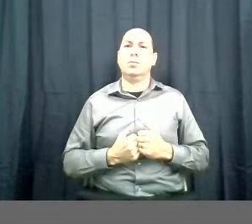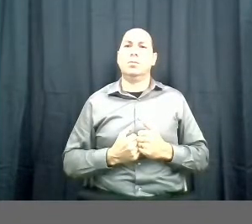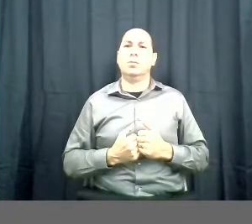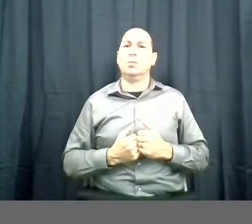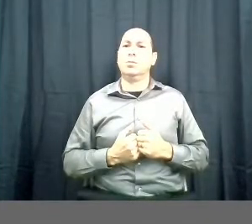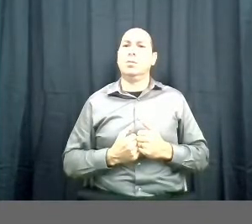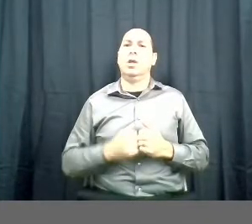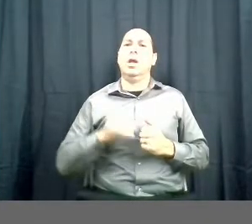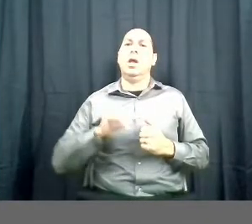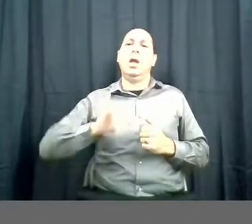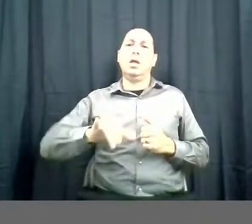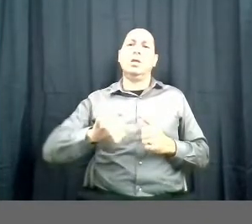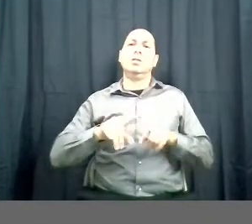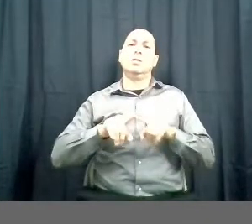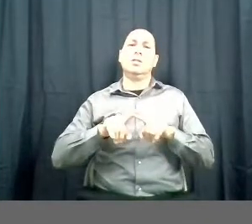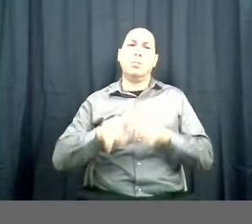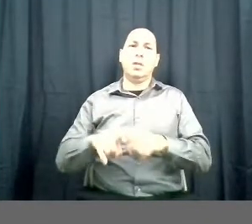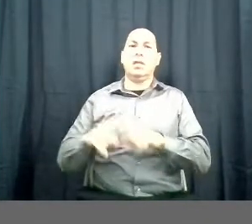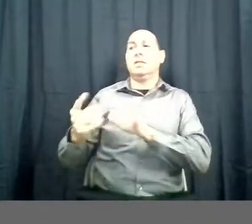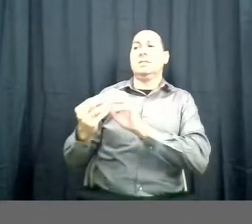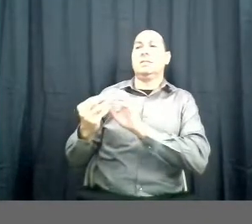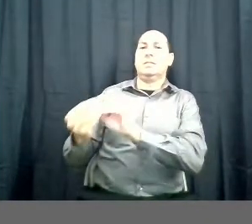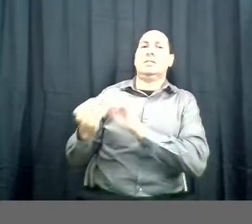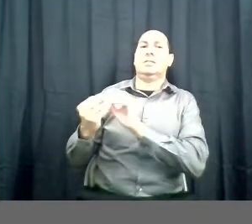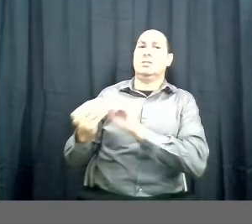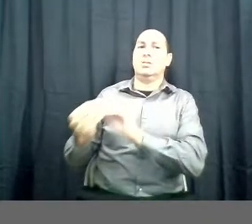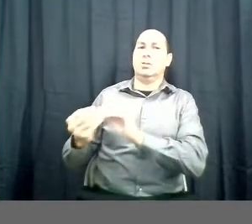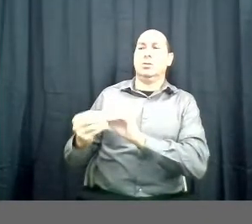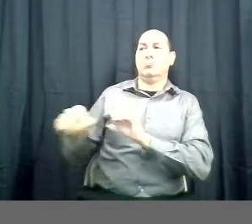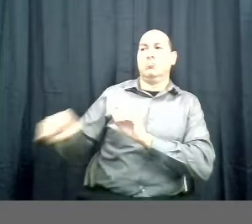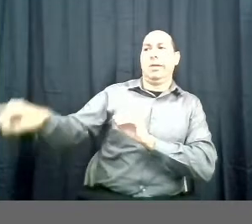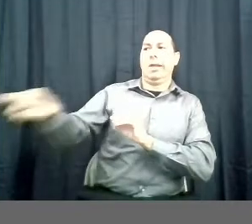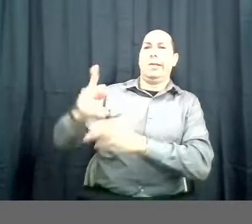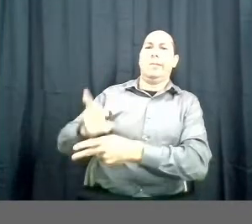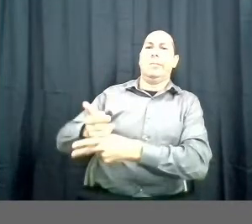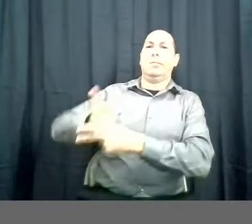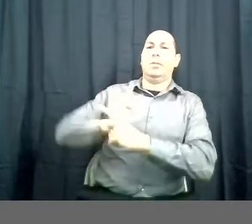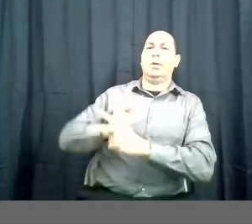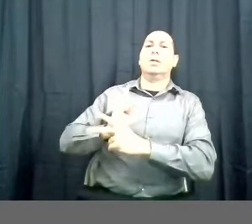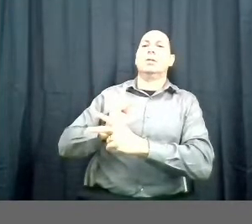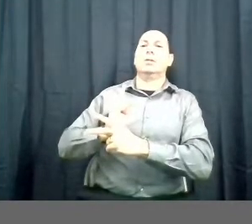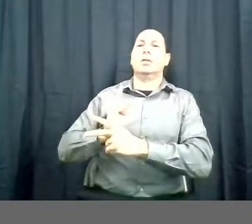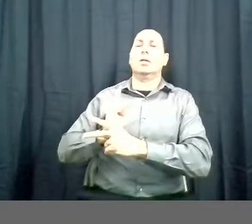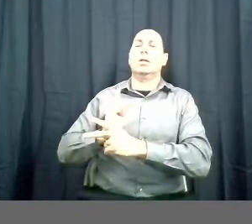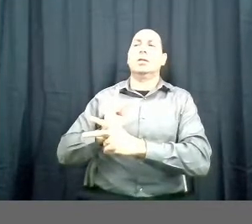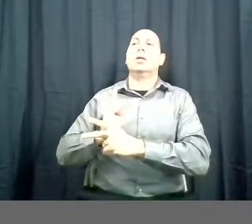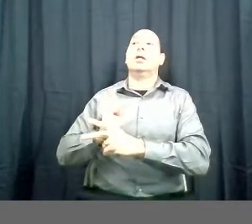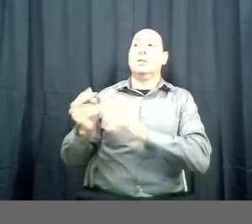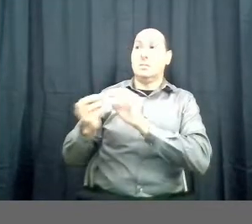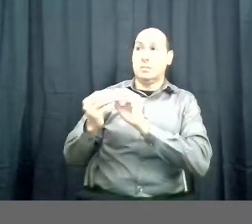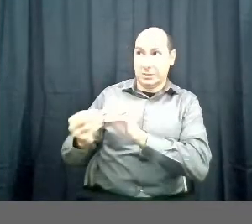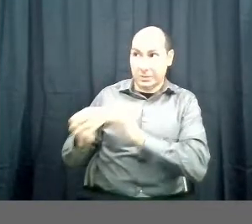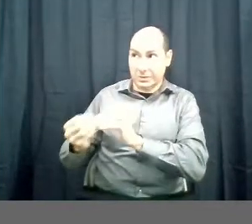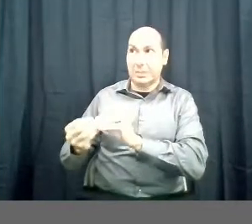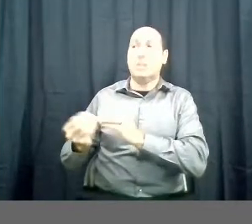precondition, negotiations with the creditors before the filing of an amended plan of adjustment.